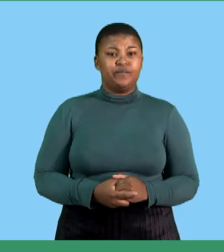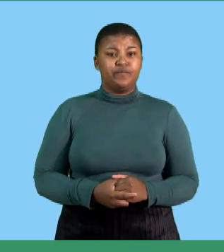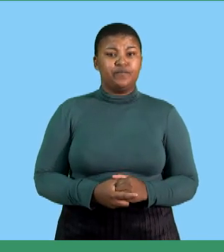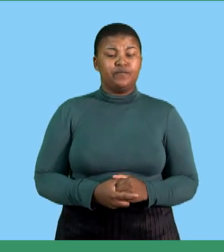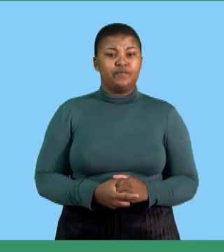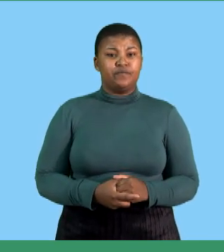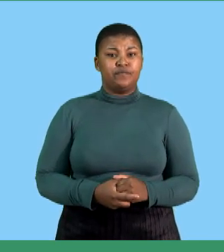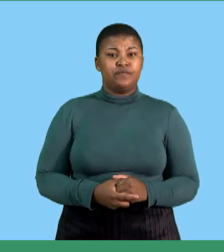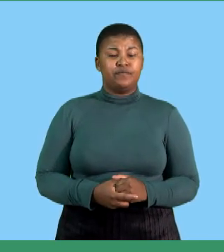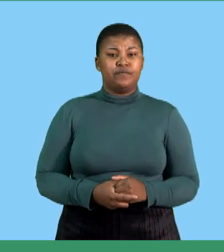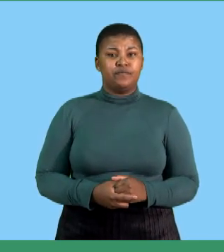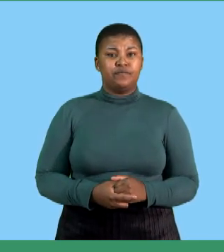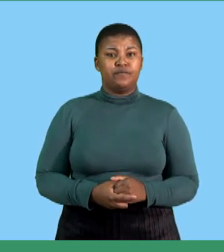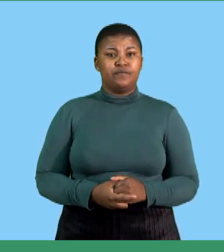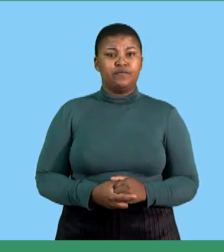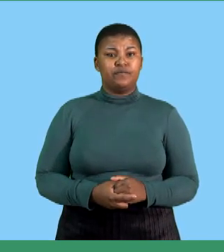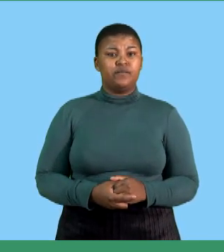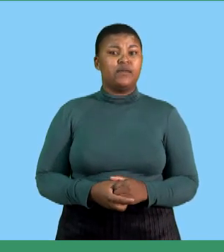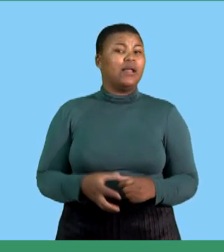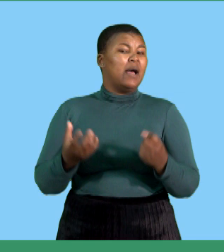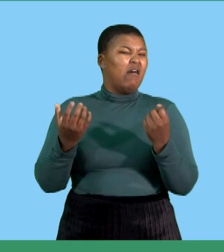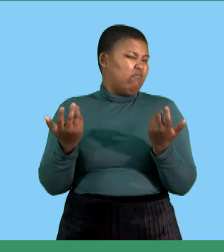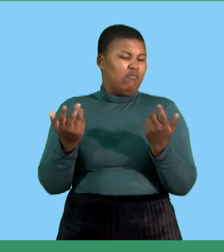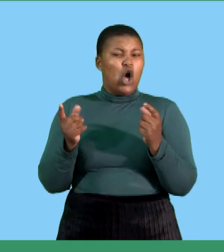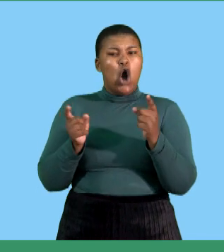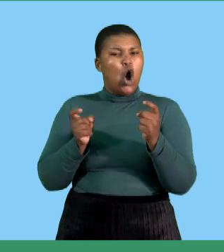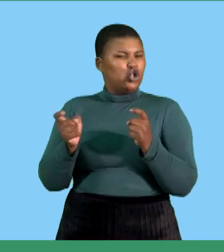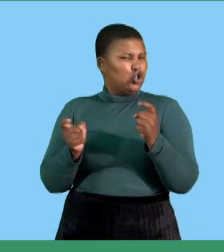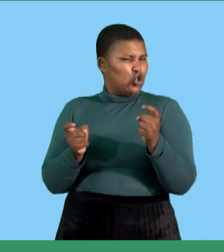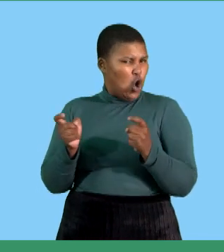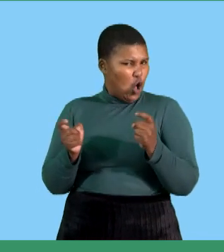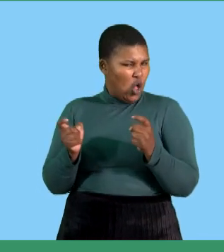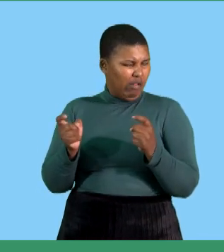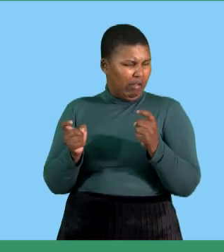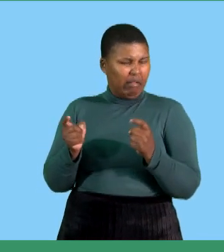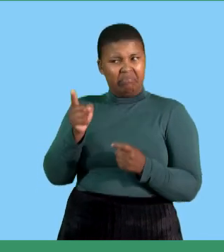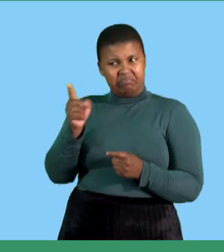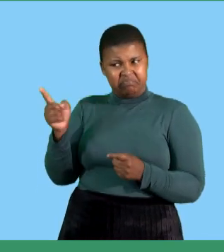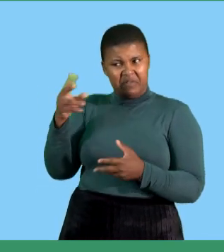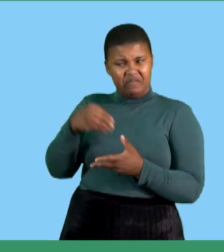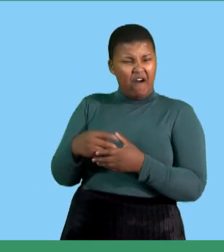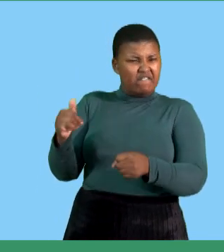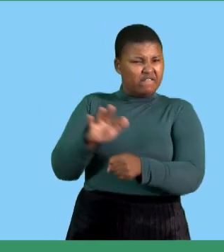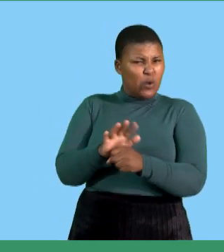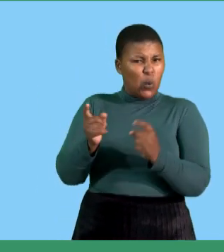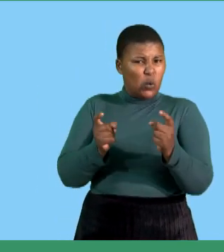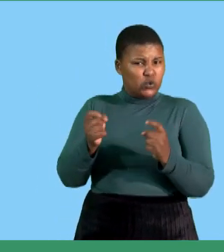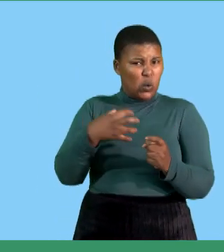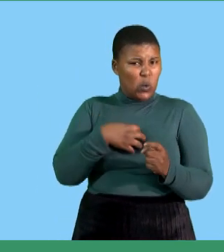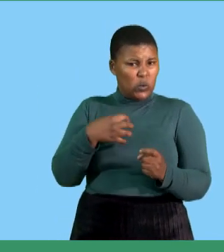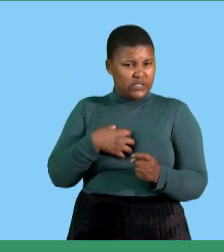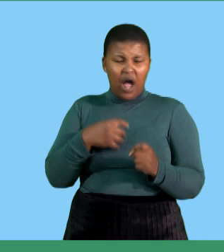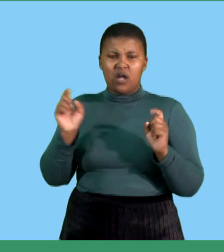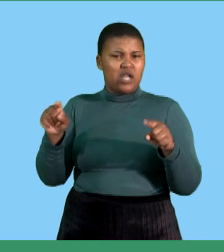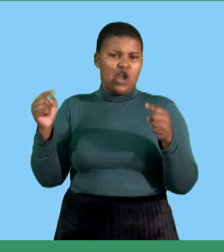chosen. So the number of owners there. How much control the owners want. If you want full control as an owner, then you